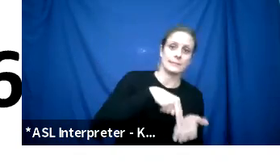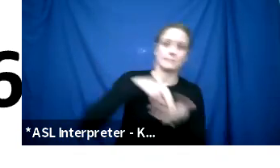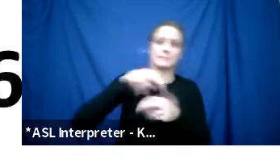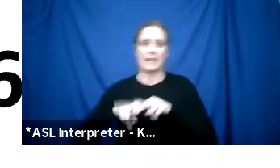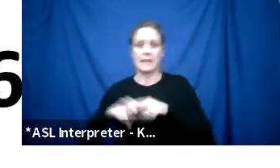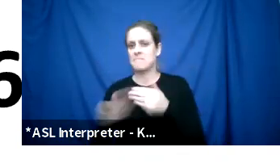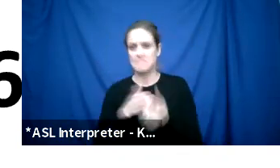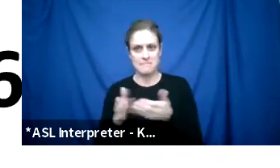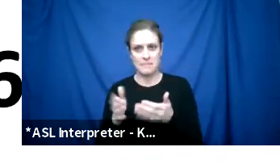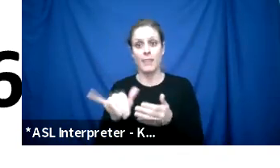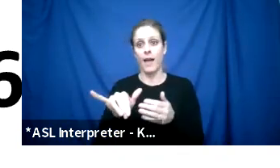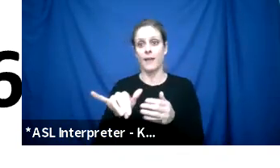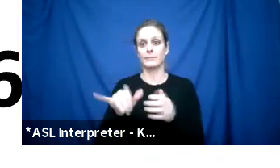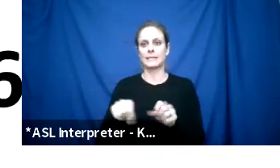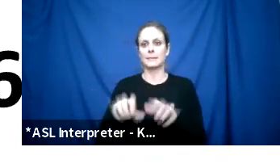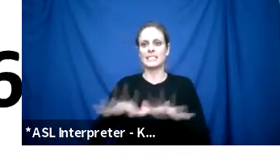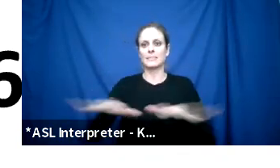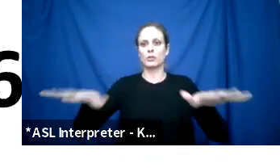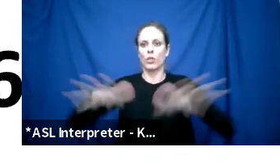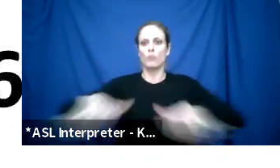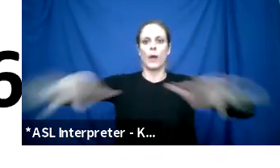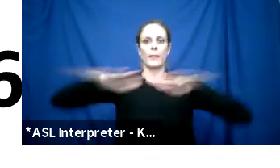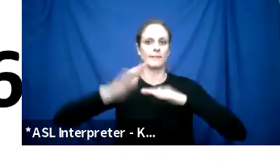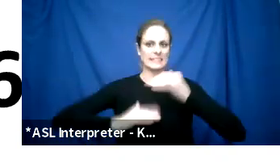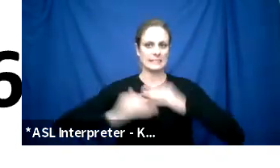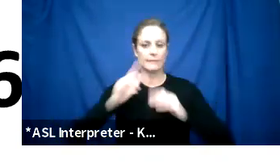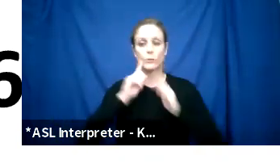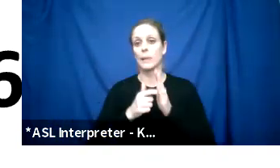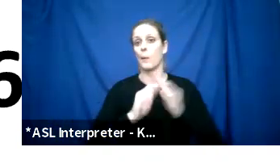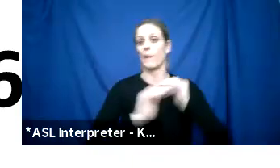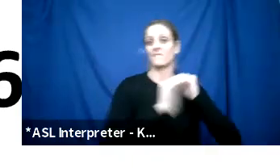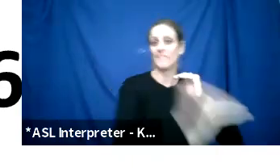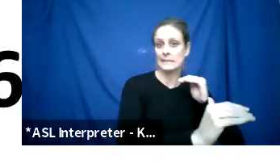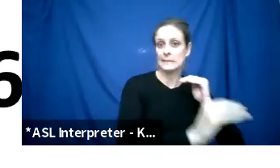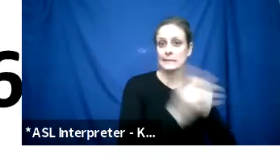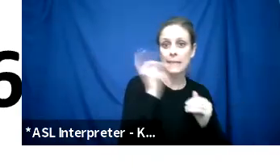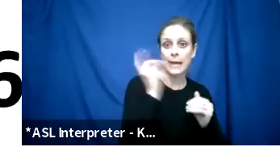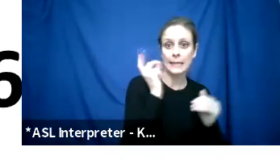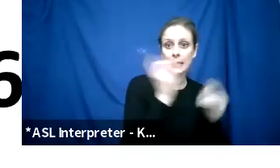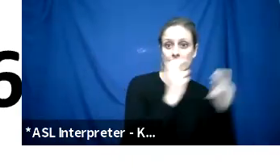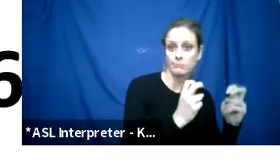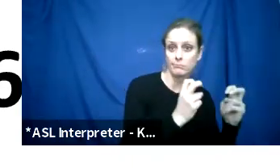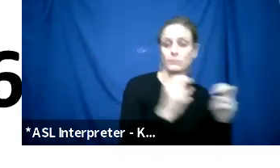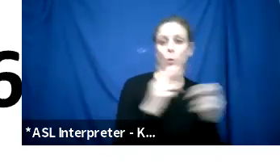facility. So if we're looking for fixed dining surfaces or fixed work surfaces, the requirements in